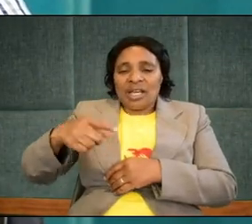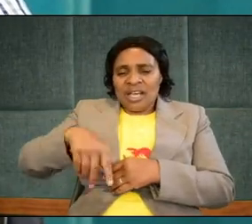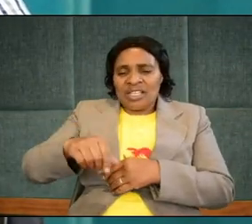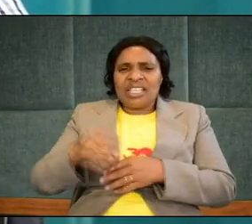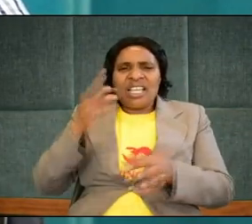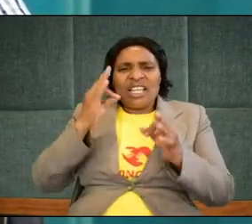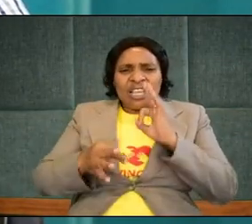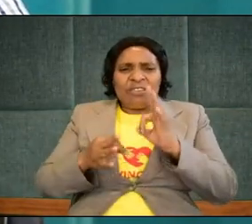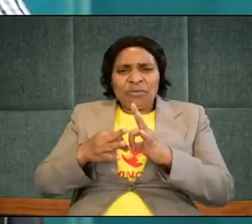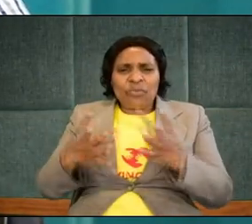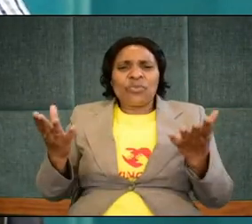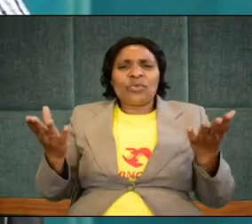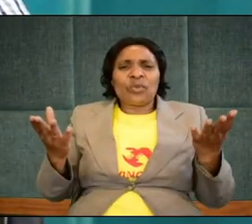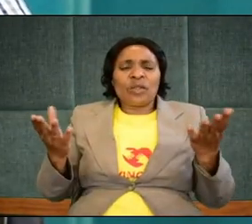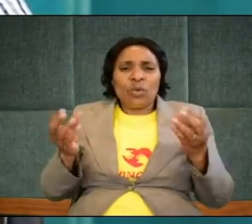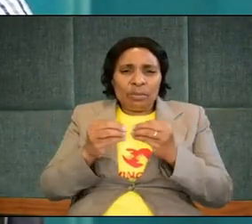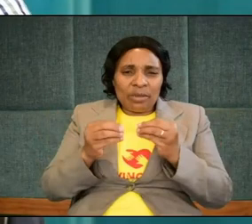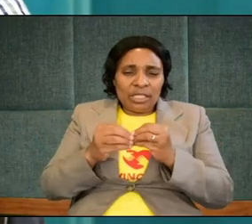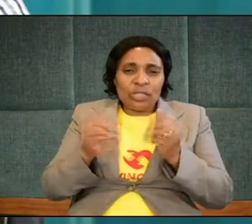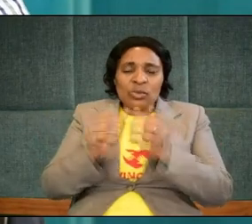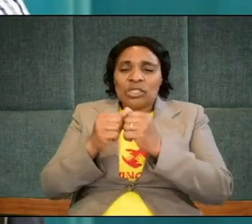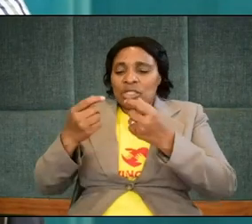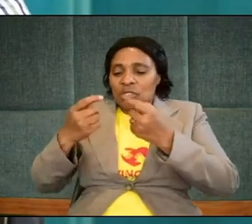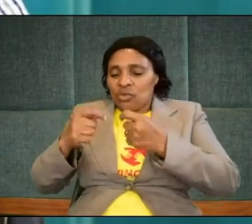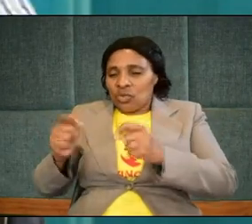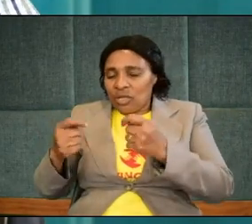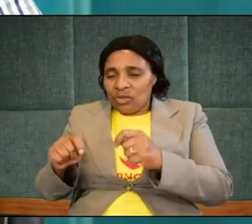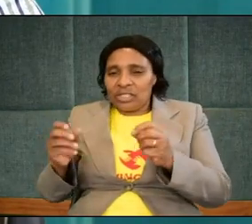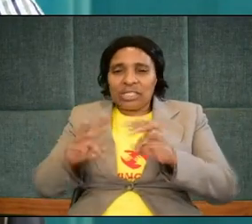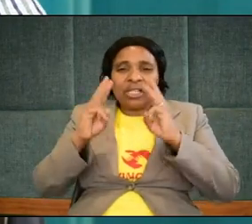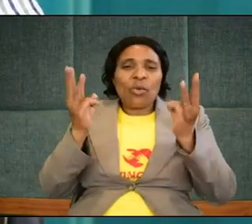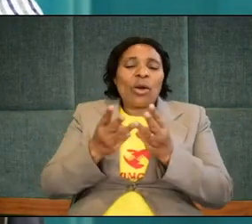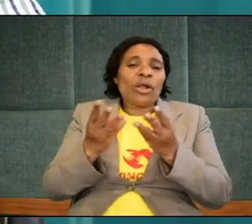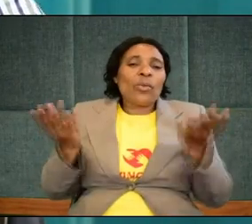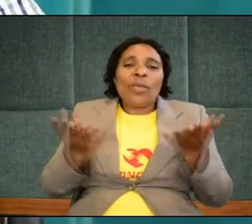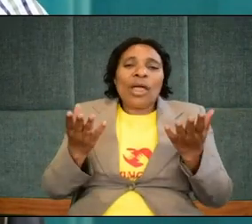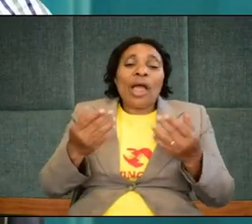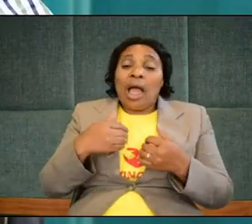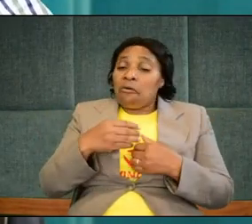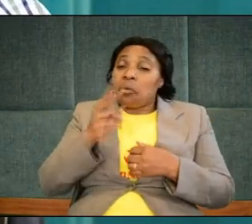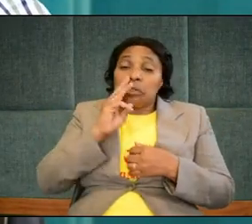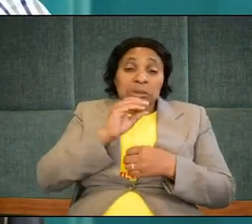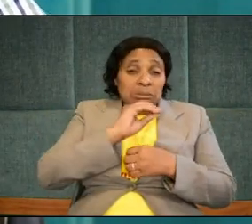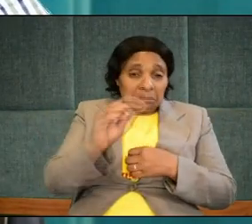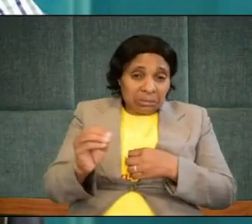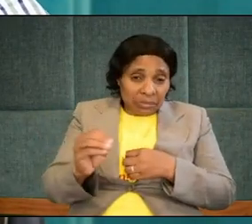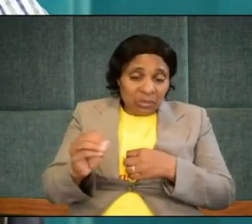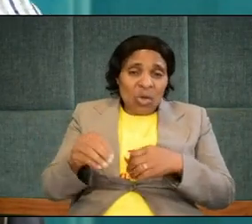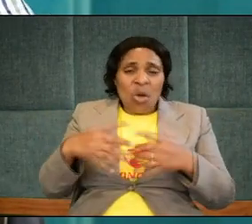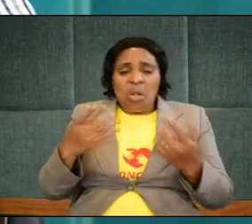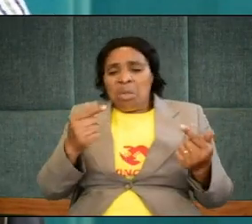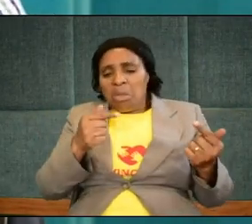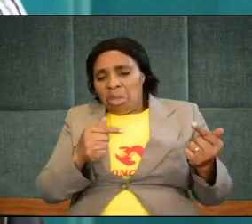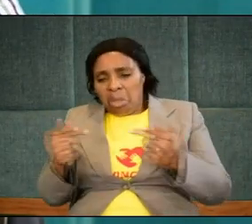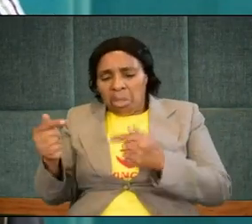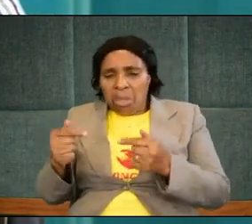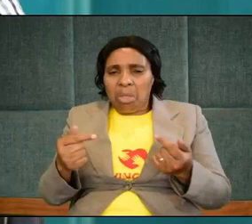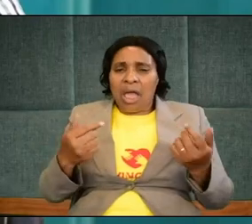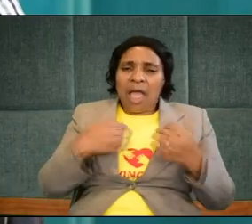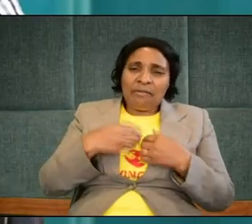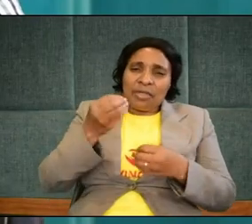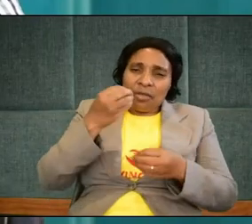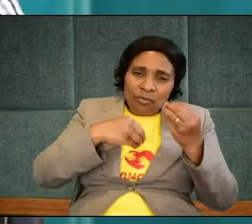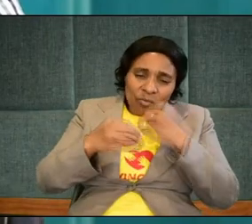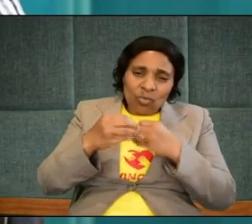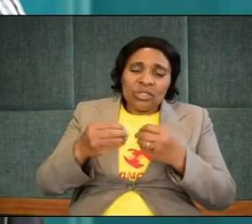If we meet with trials in this world where we don't have water or have issues with getting food like the